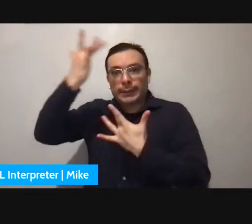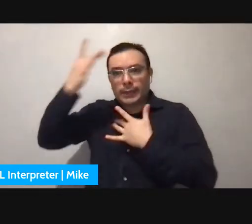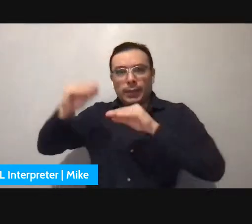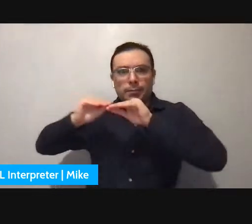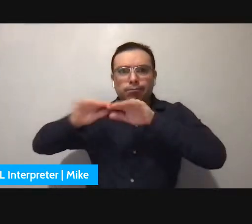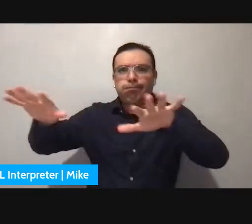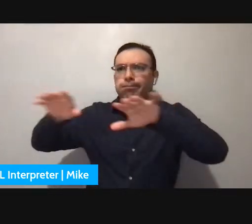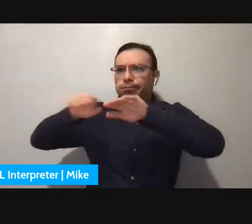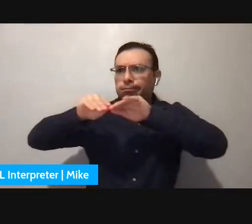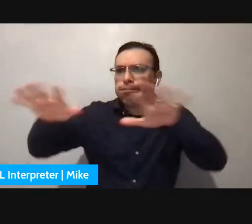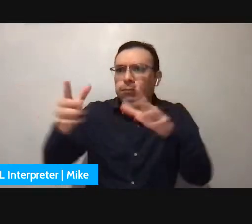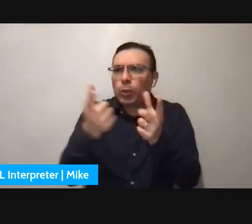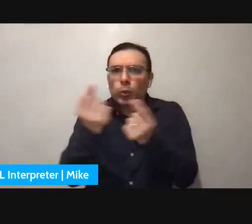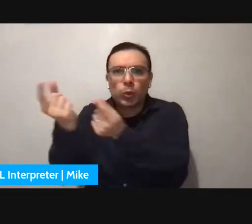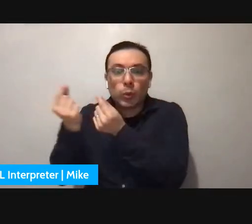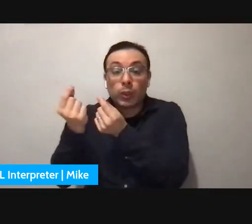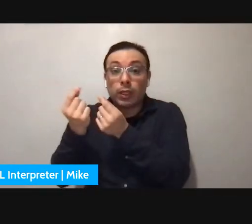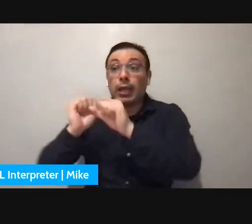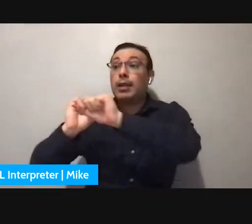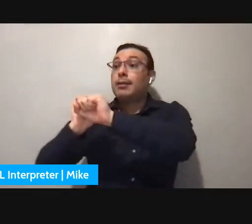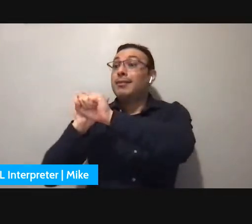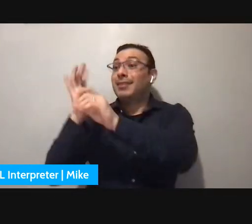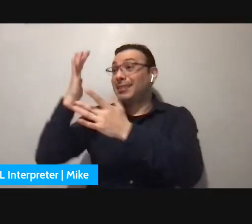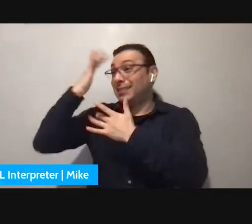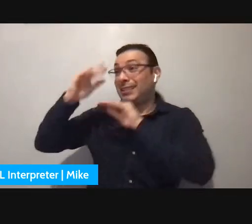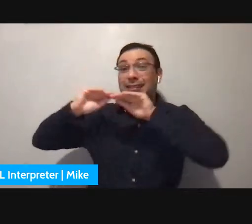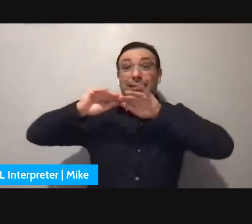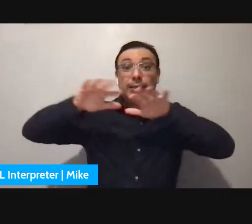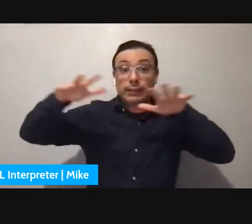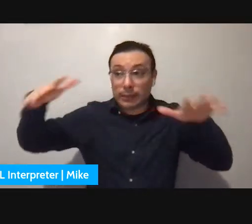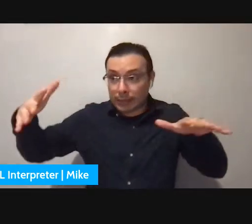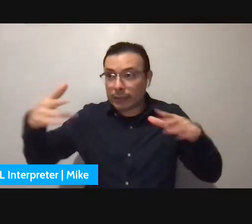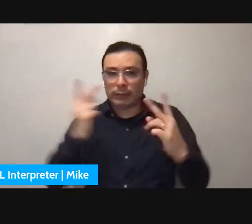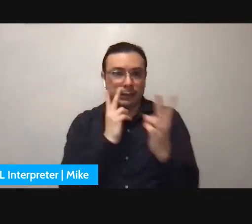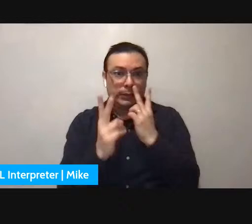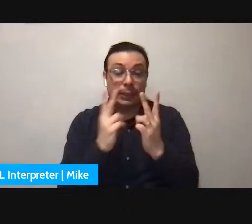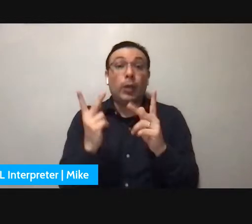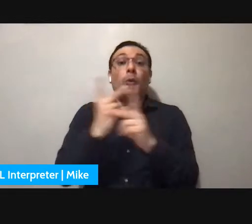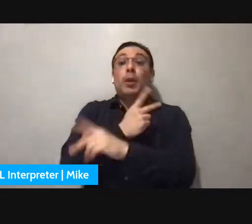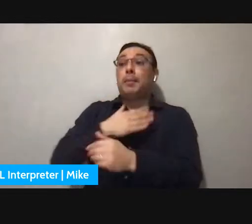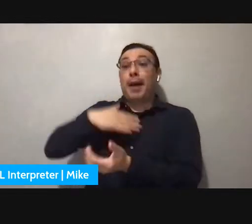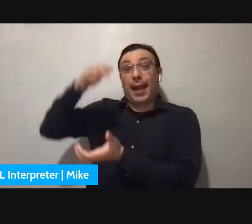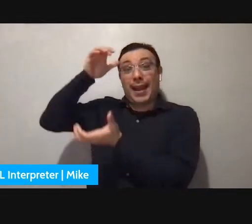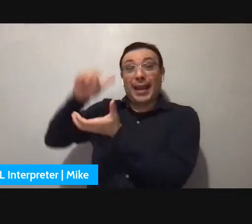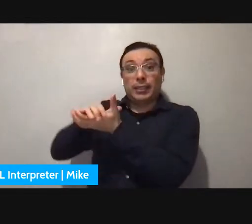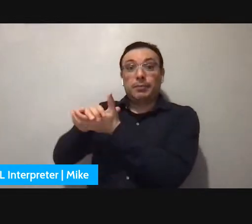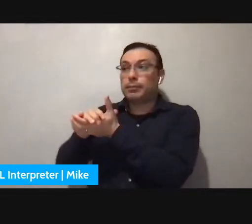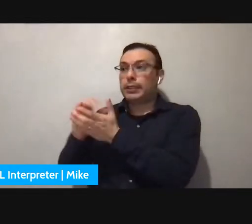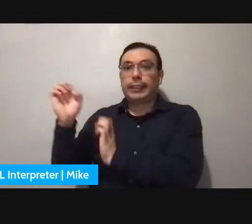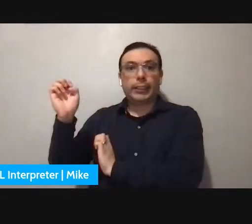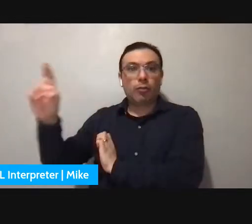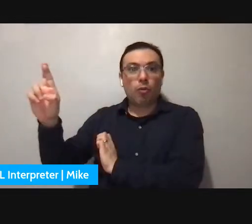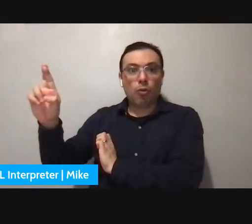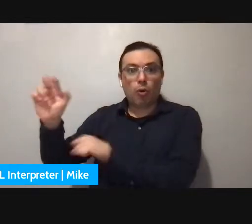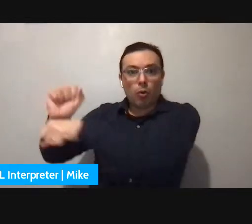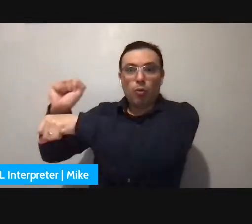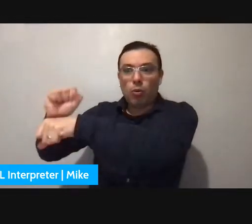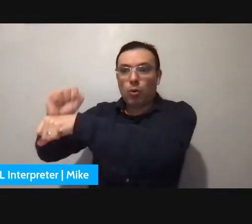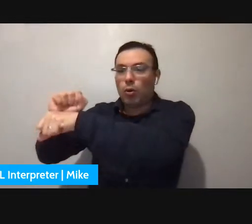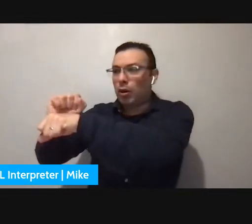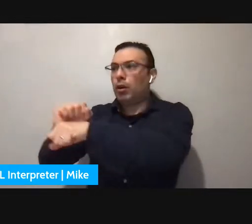we've dealt with the pandemic firsthand, but I'm also married to an emergency physician who kind of was also on the front lines. And